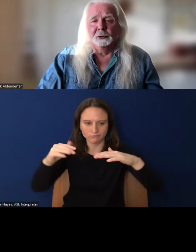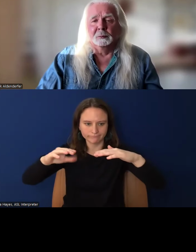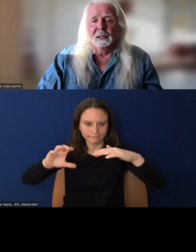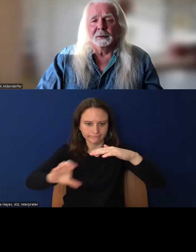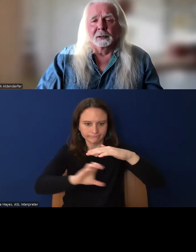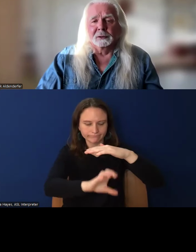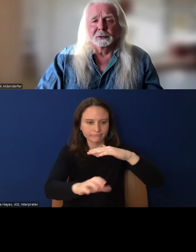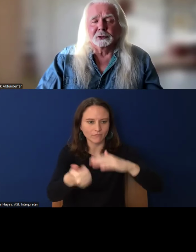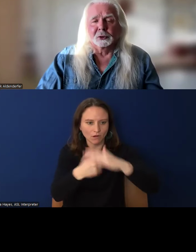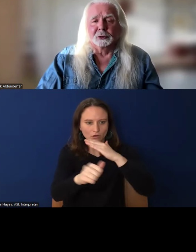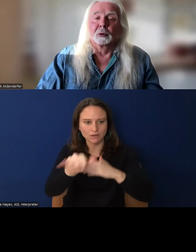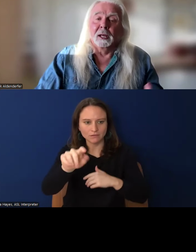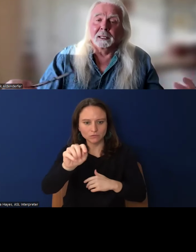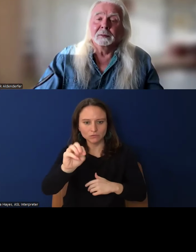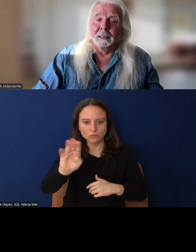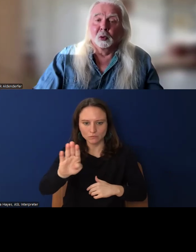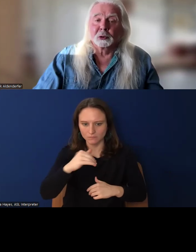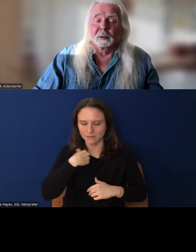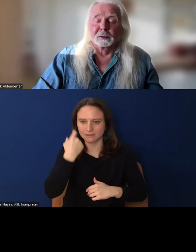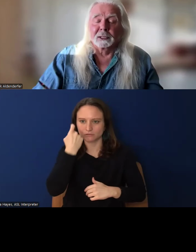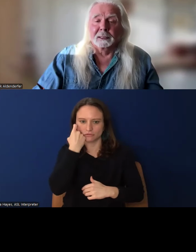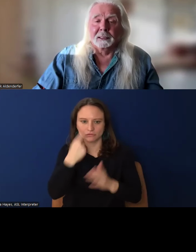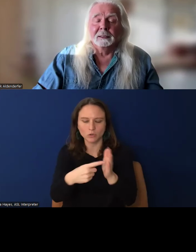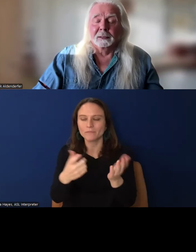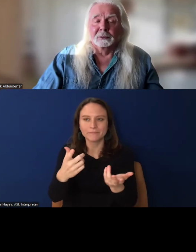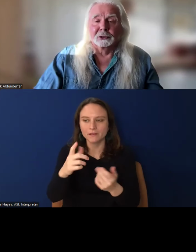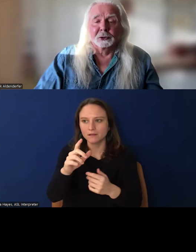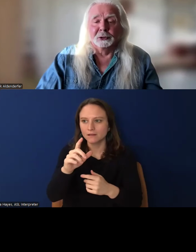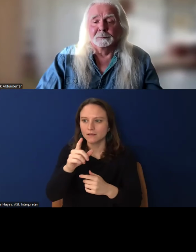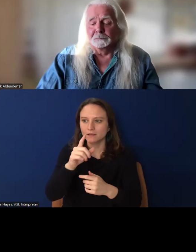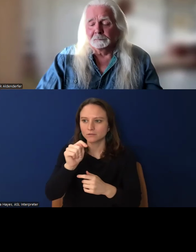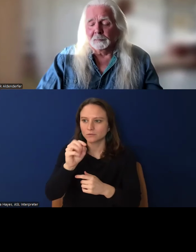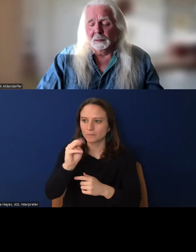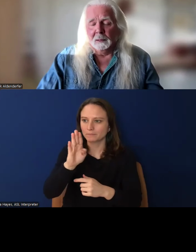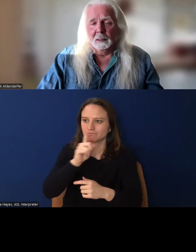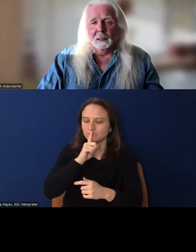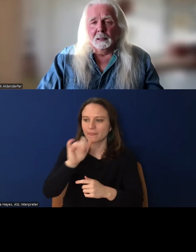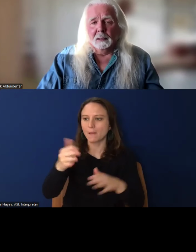that tomb that I just showed you, or that mortuary facility that I just showed you.